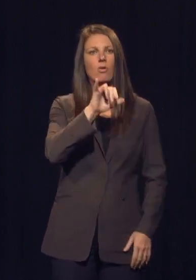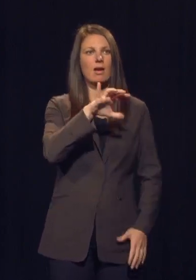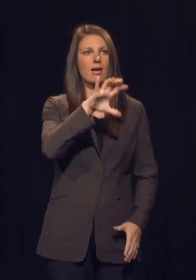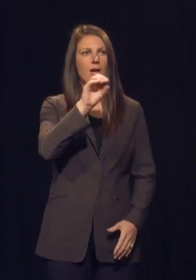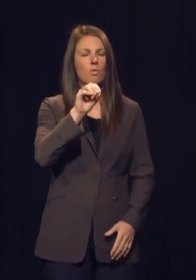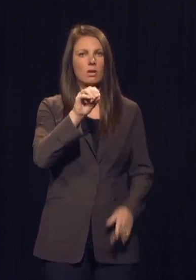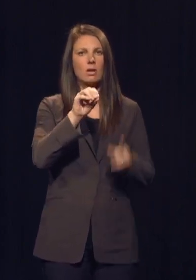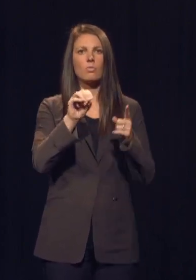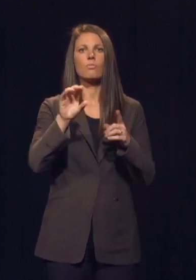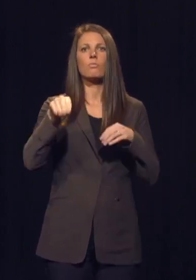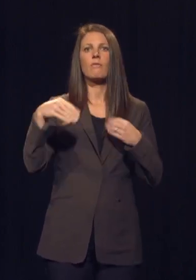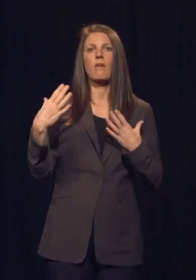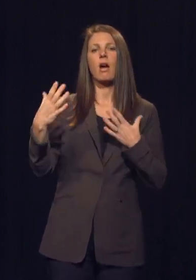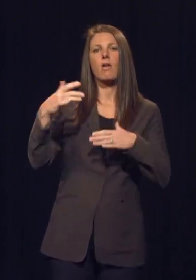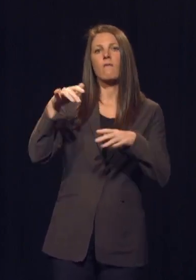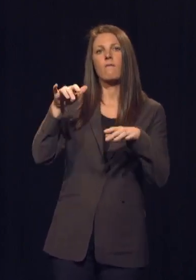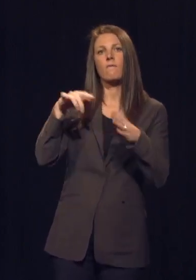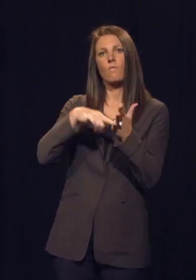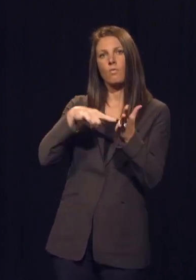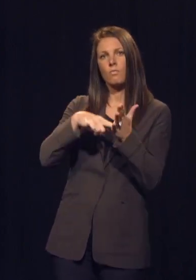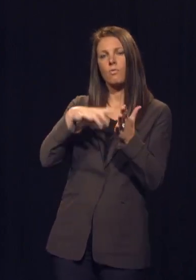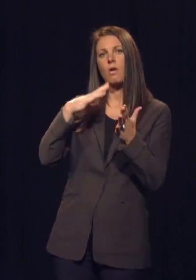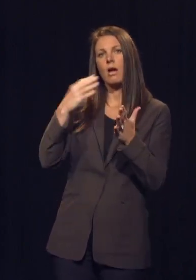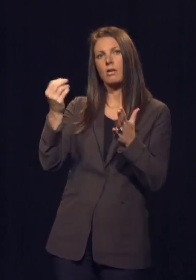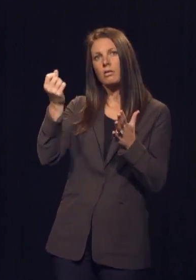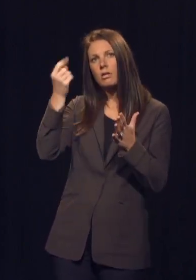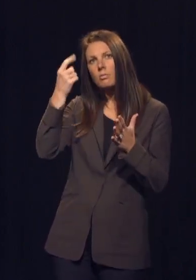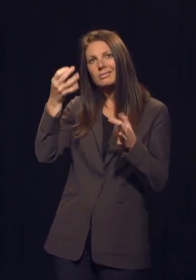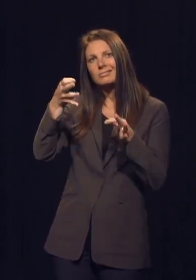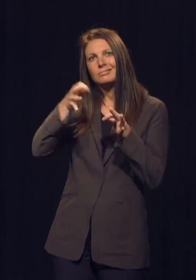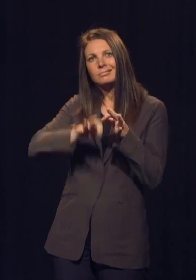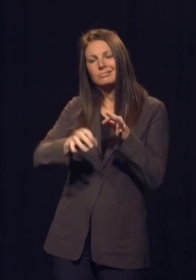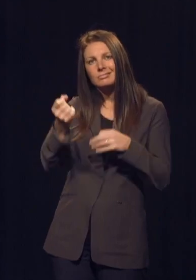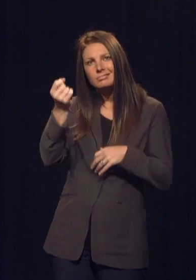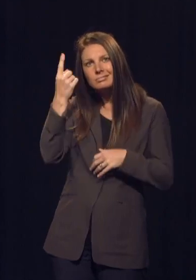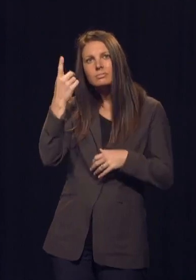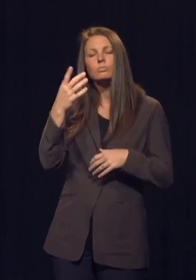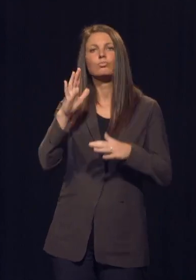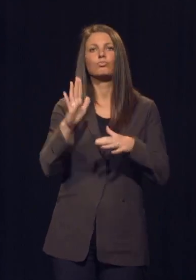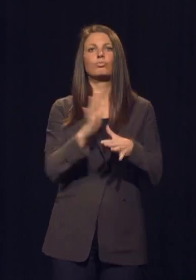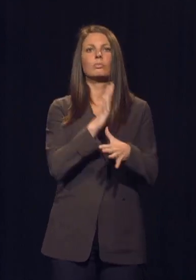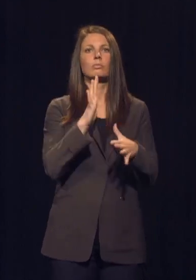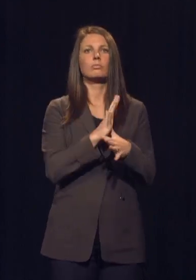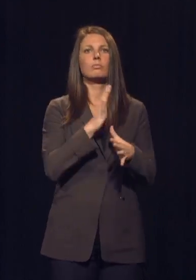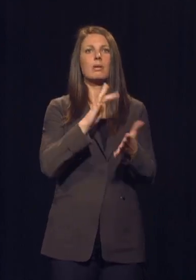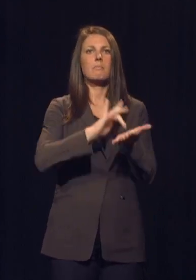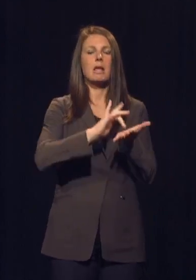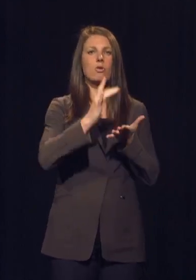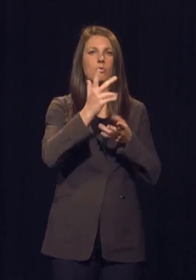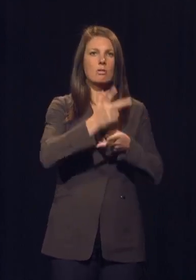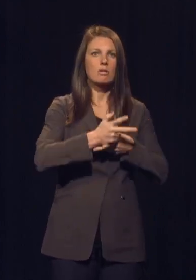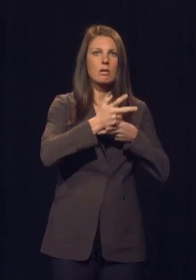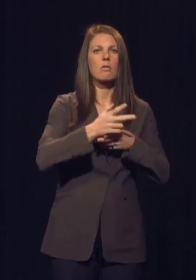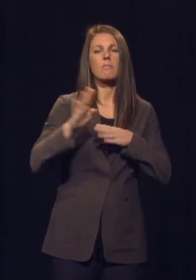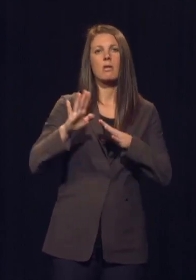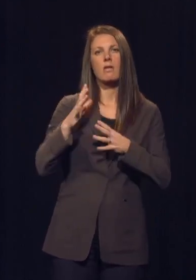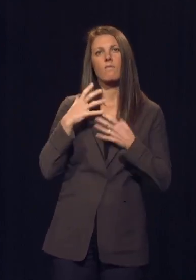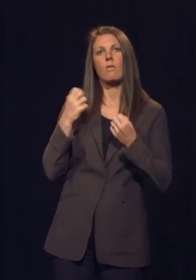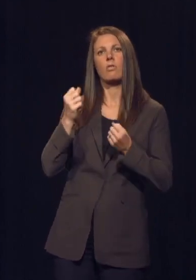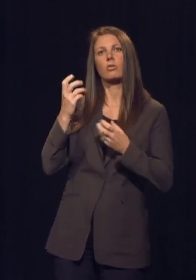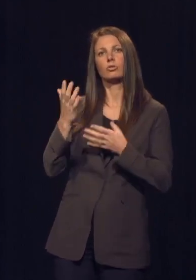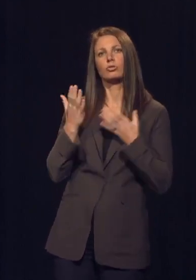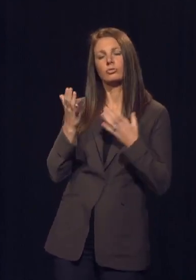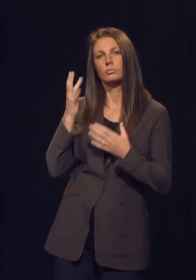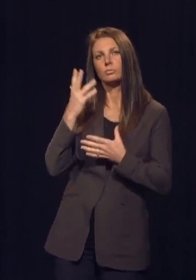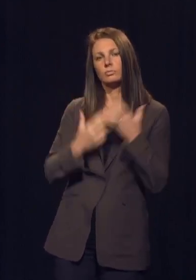affordable, accessible, comprehensive, community-based primary medical care, dental services, behavioral health services.